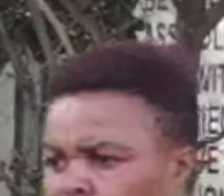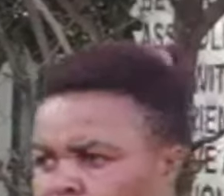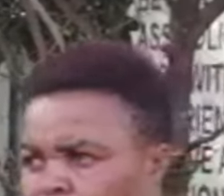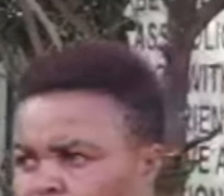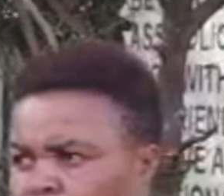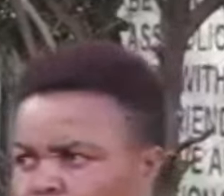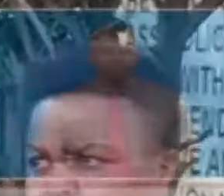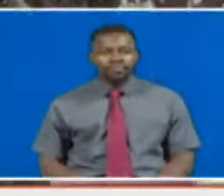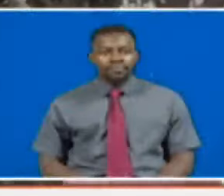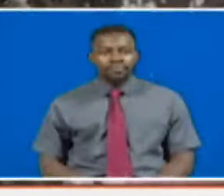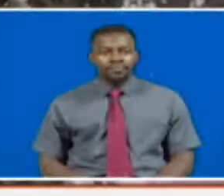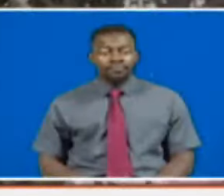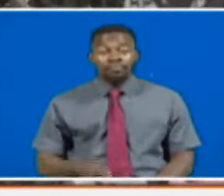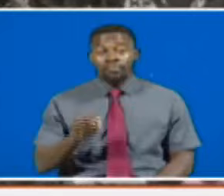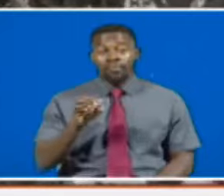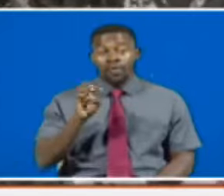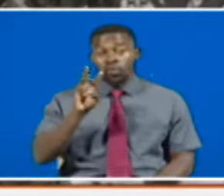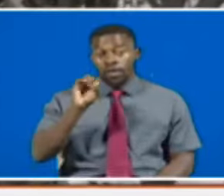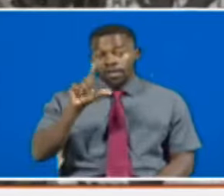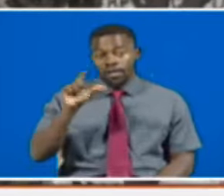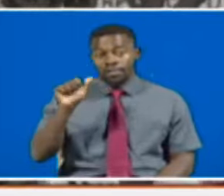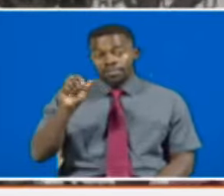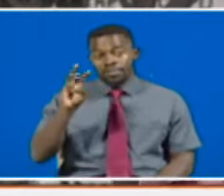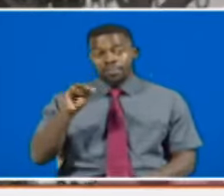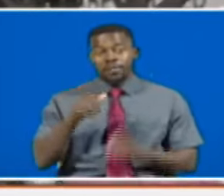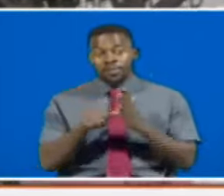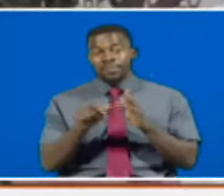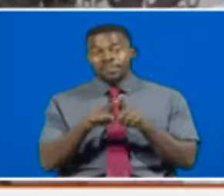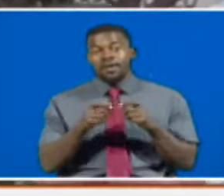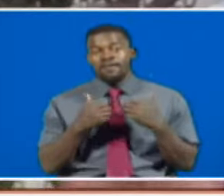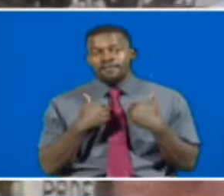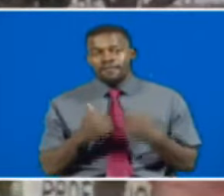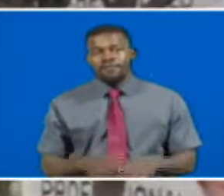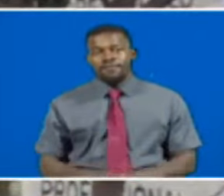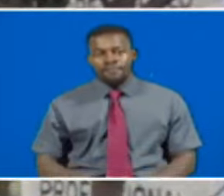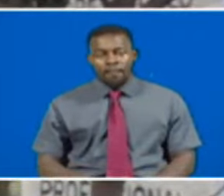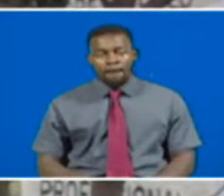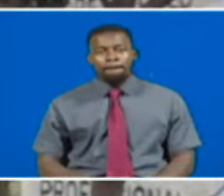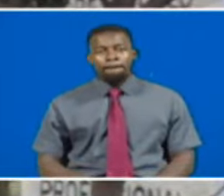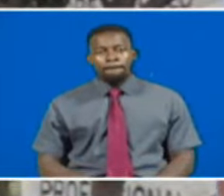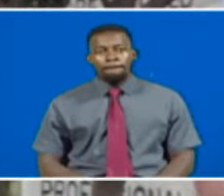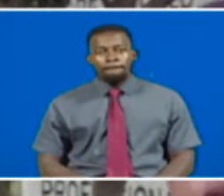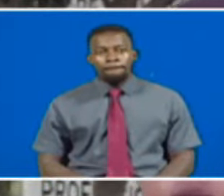felony. Odey Francis, KTN News, Nairobi.